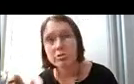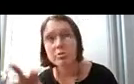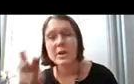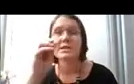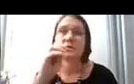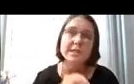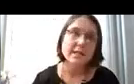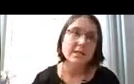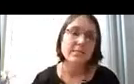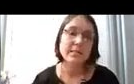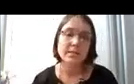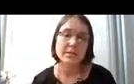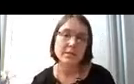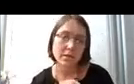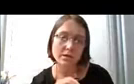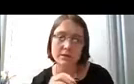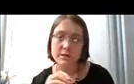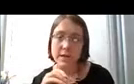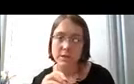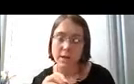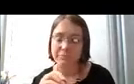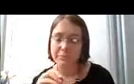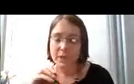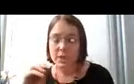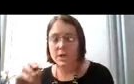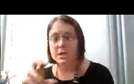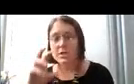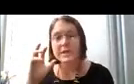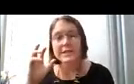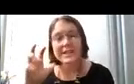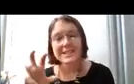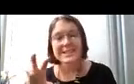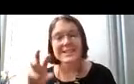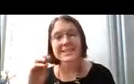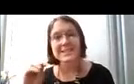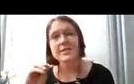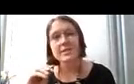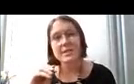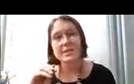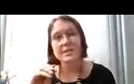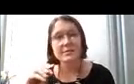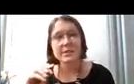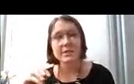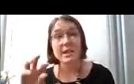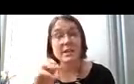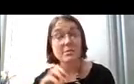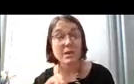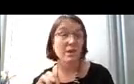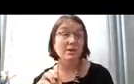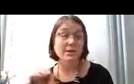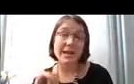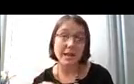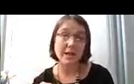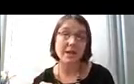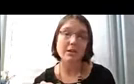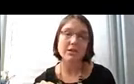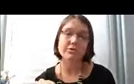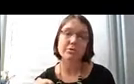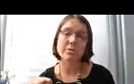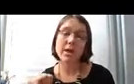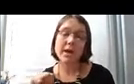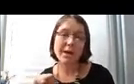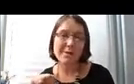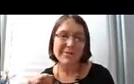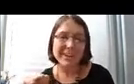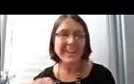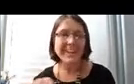words, group activity, independent tasks as well. So this lesson is designed to be delivered in person in a